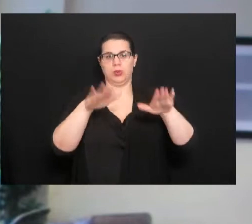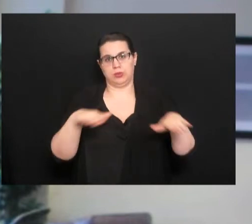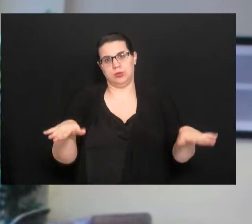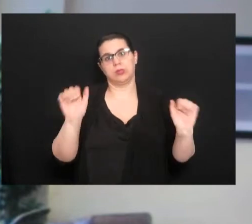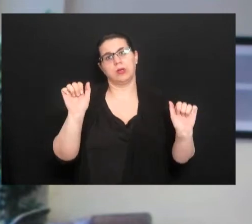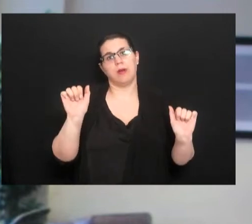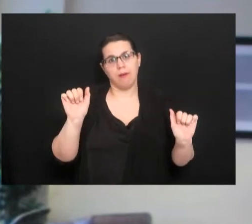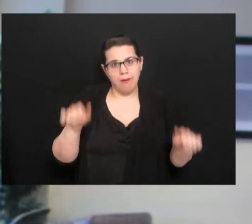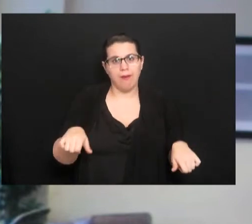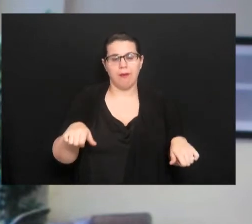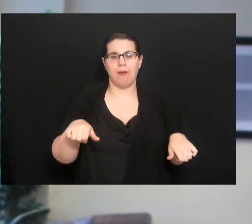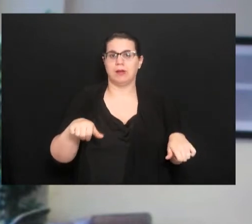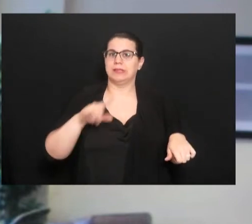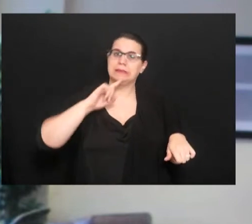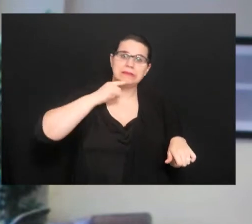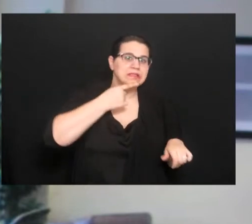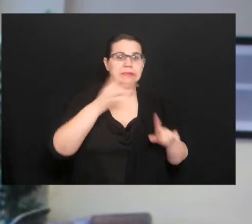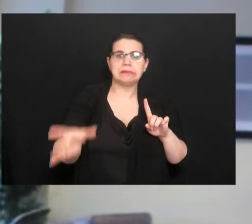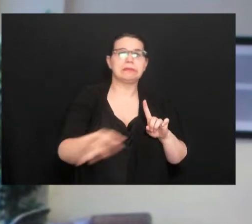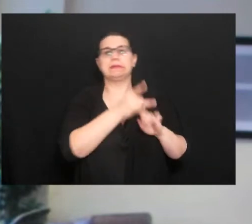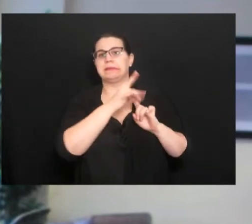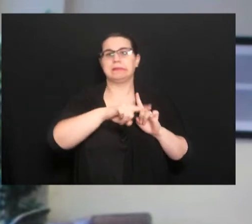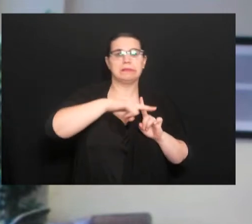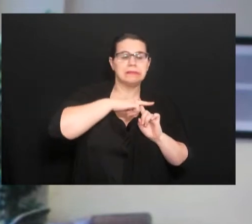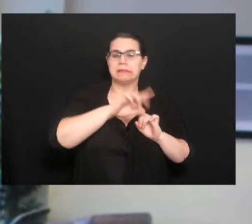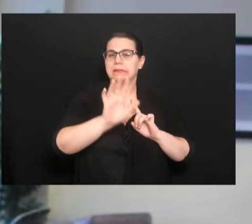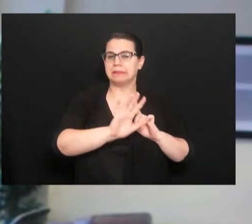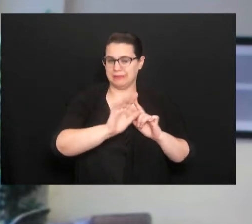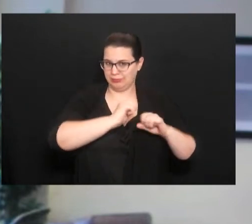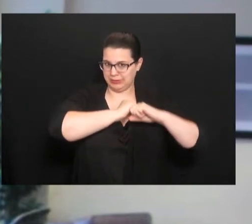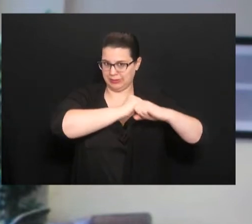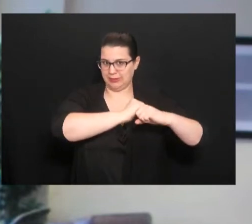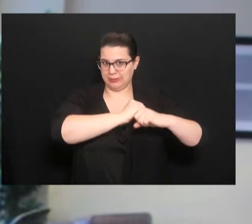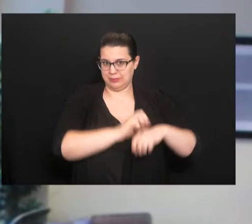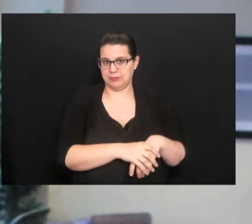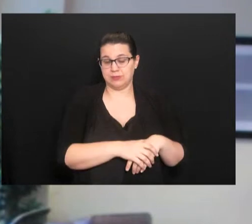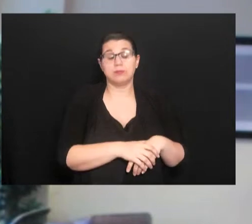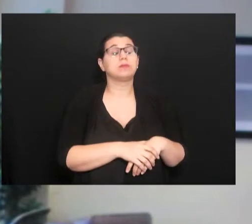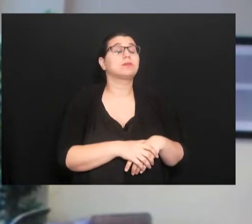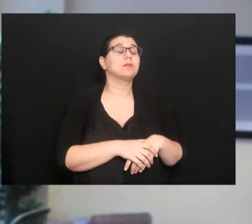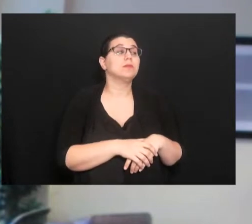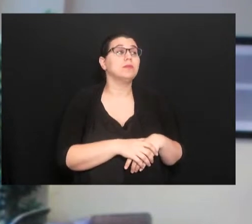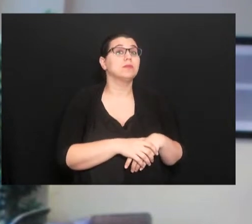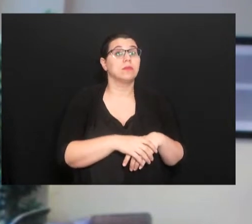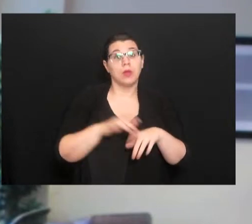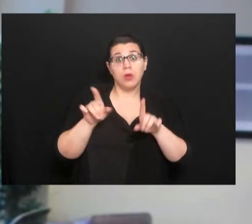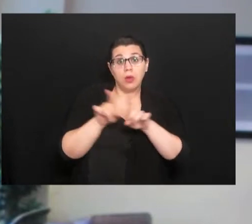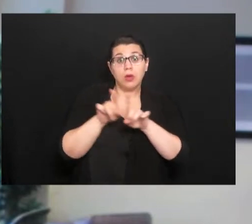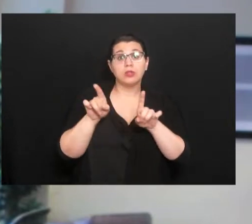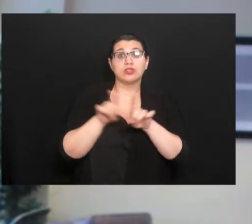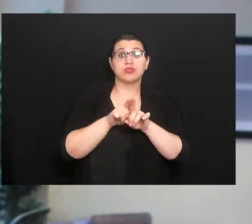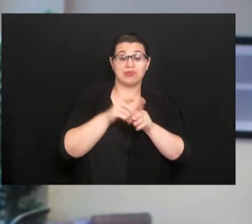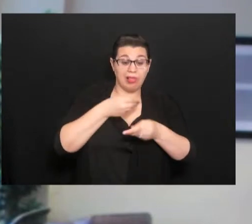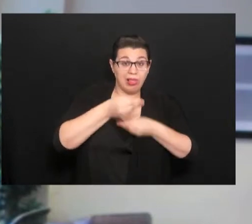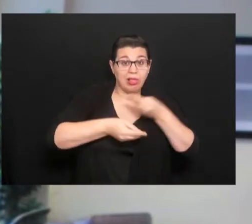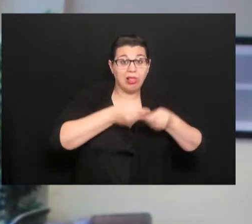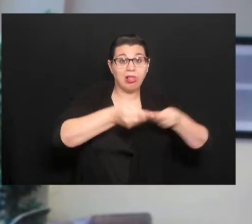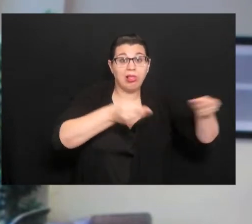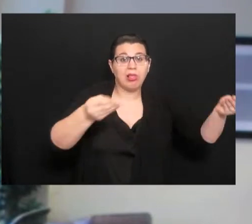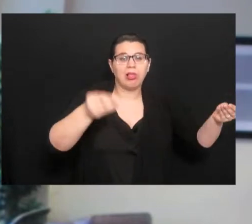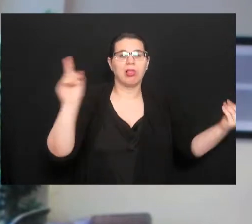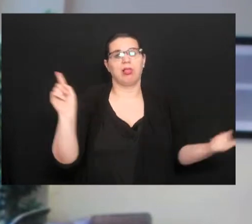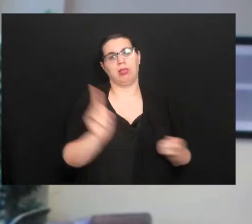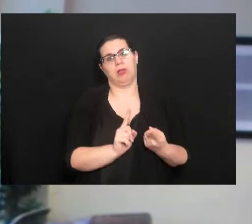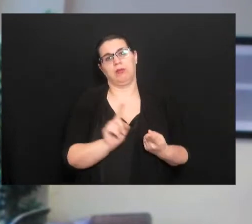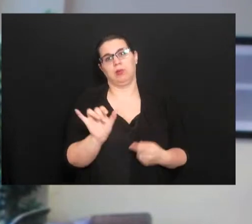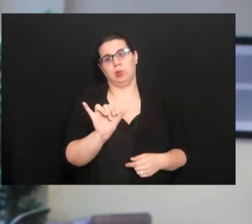severe infection that we just talked about, but also to try to also reduce transmission, because we really